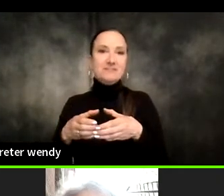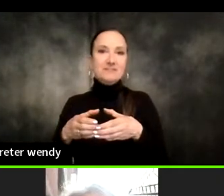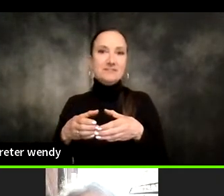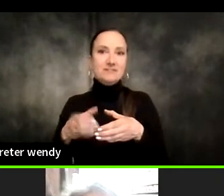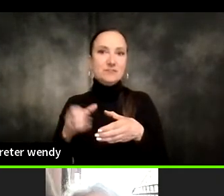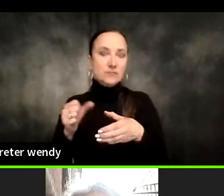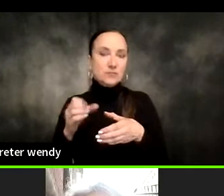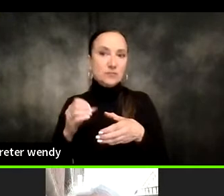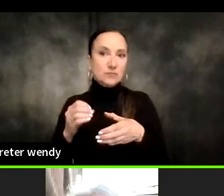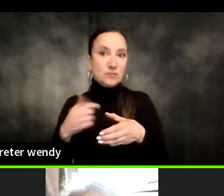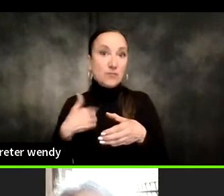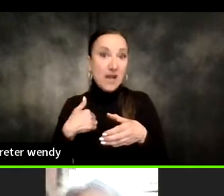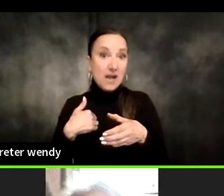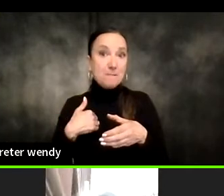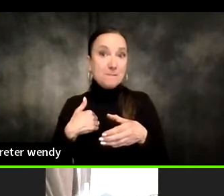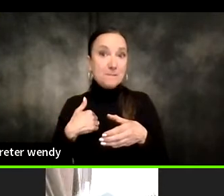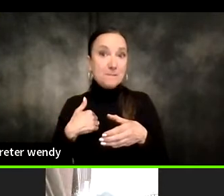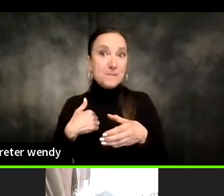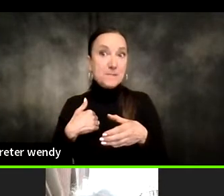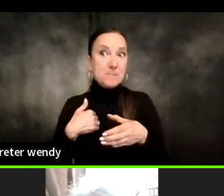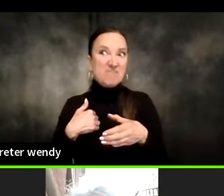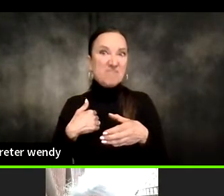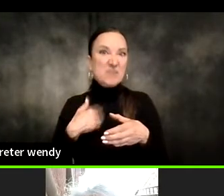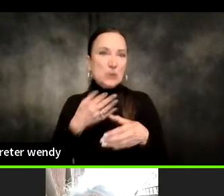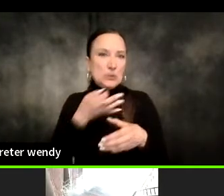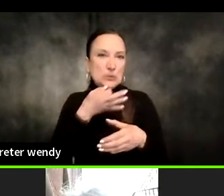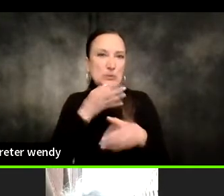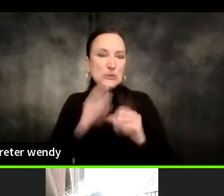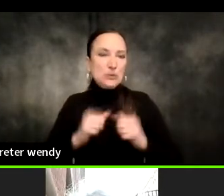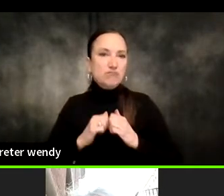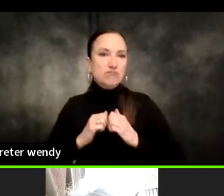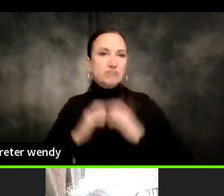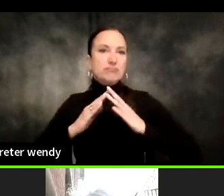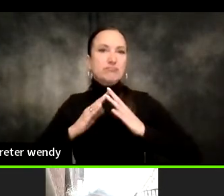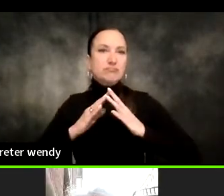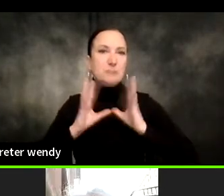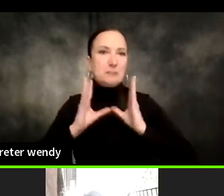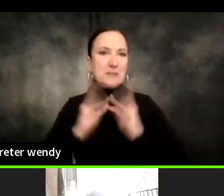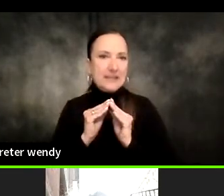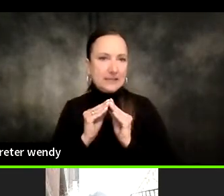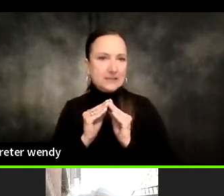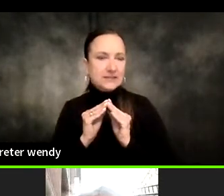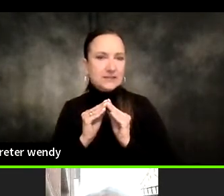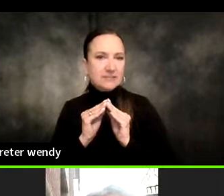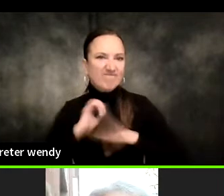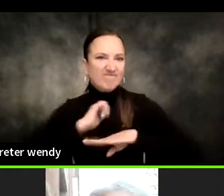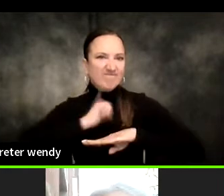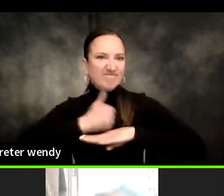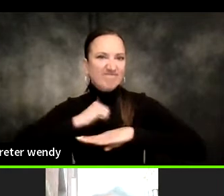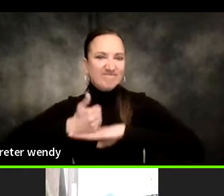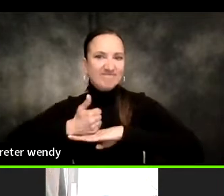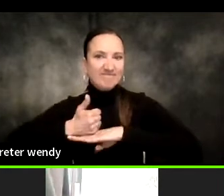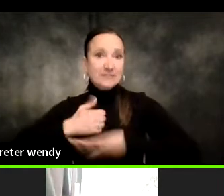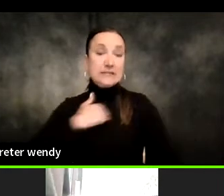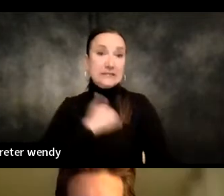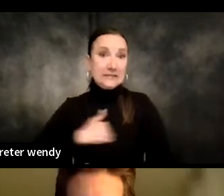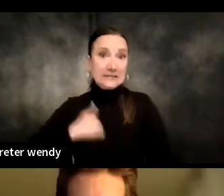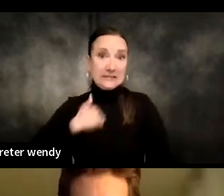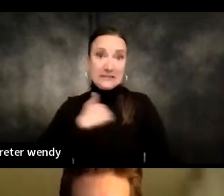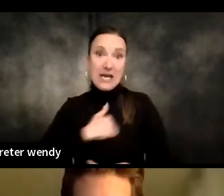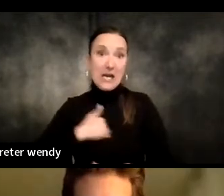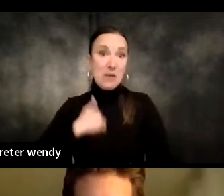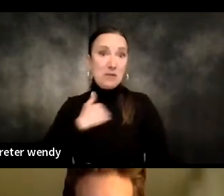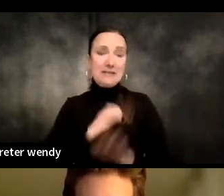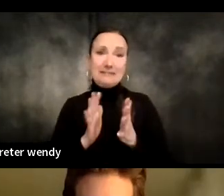to get meetings started soon. I apologize. I again didn't